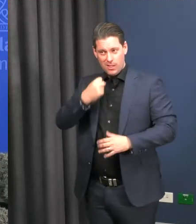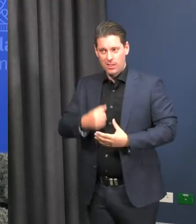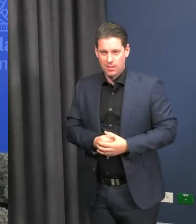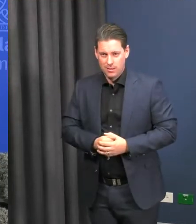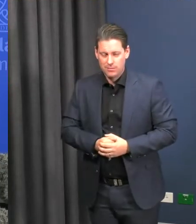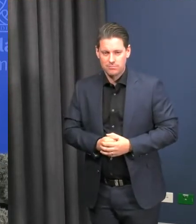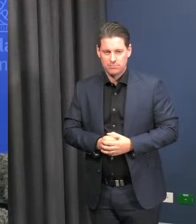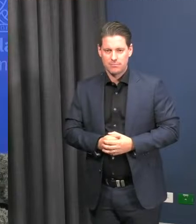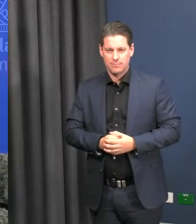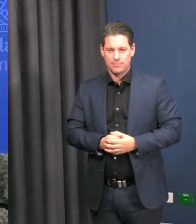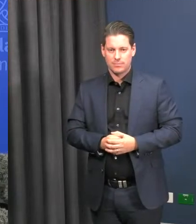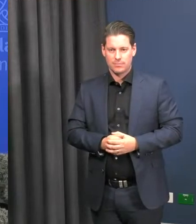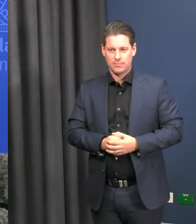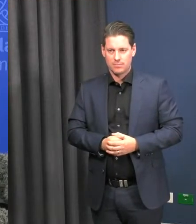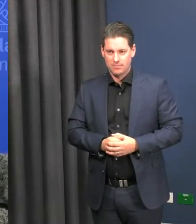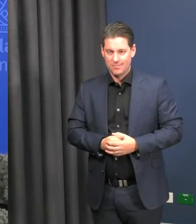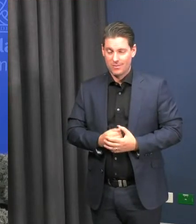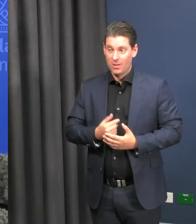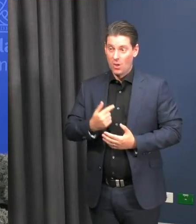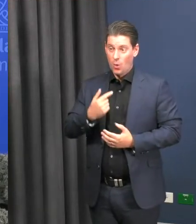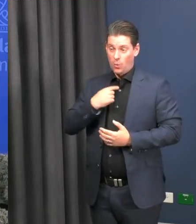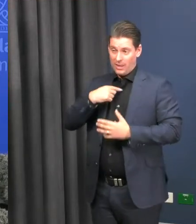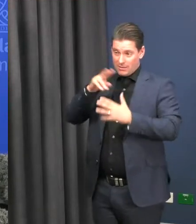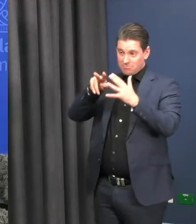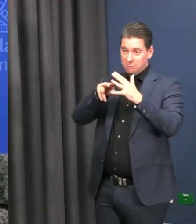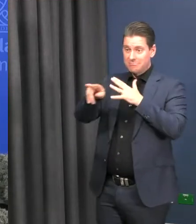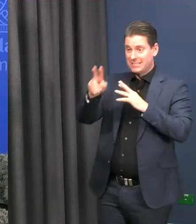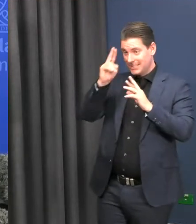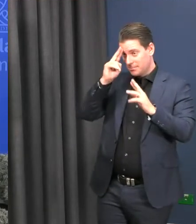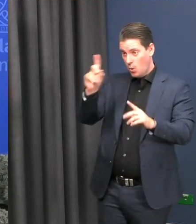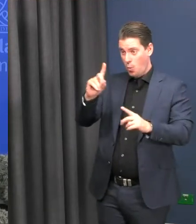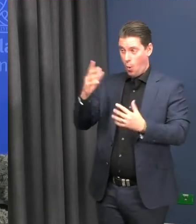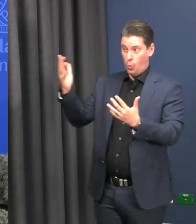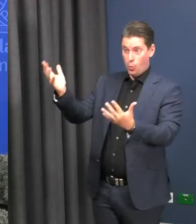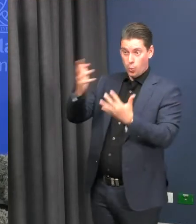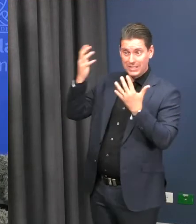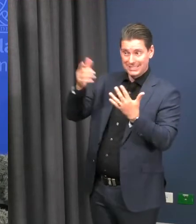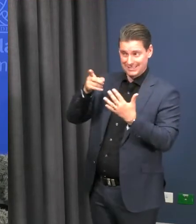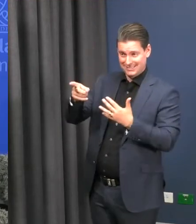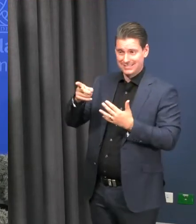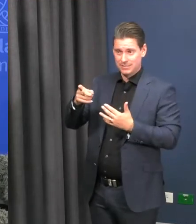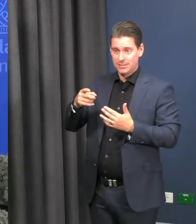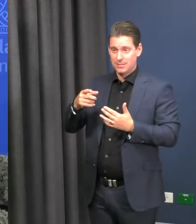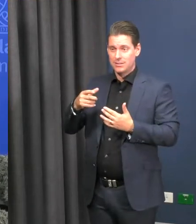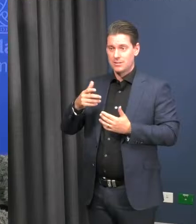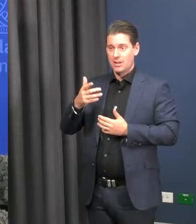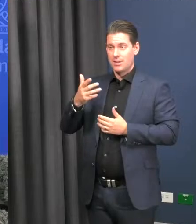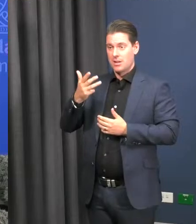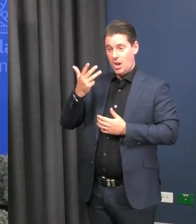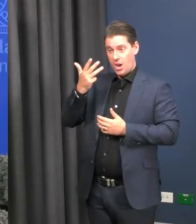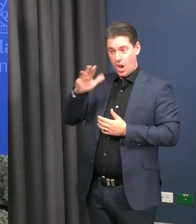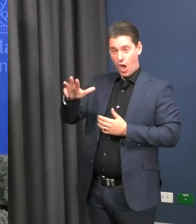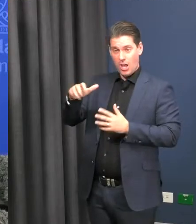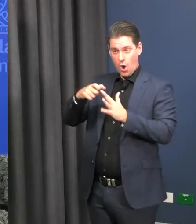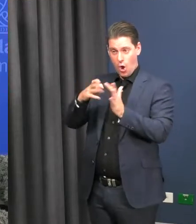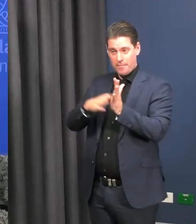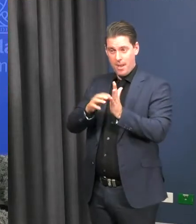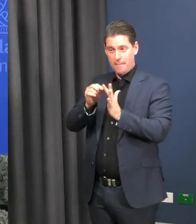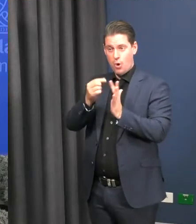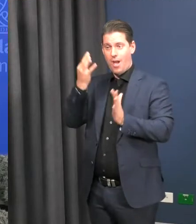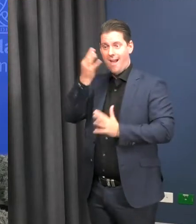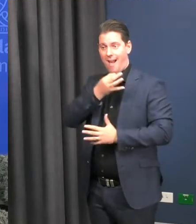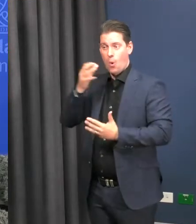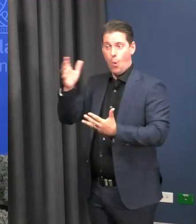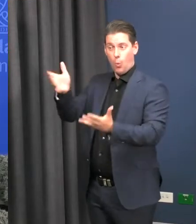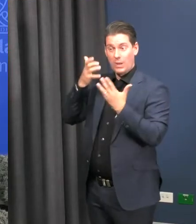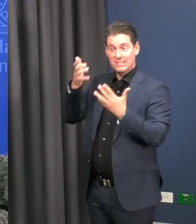I'll work through some of the impacts we're expecting. I mentioned the damaging winds with gusts up to 90 kilometres per hour, which may develop